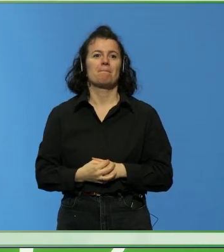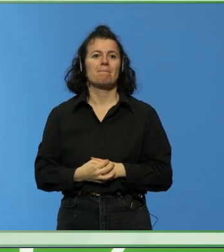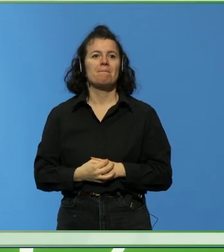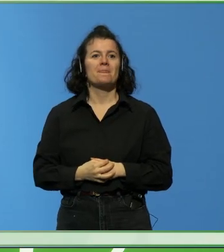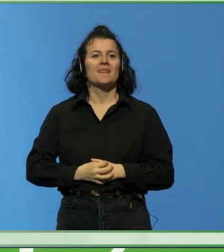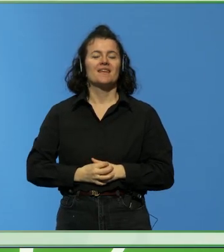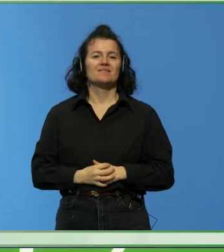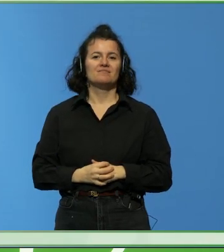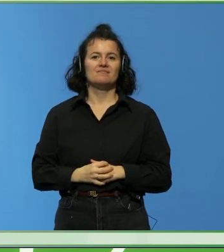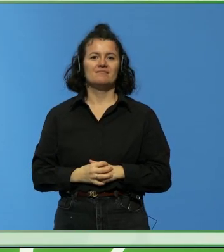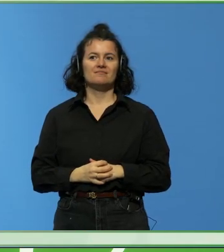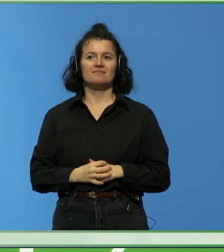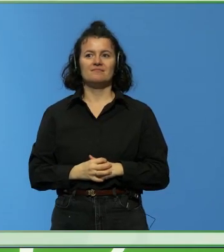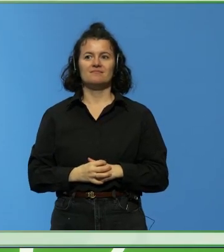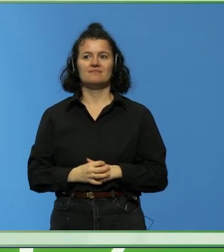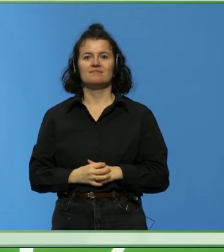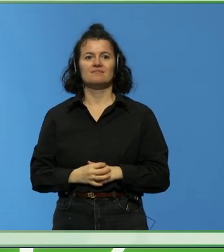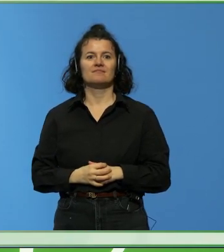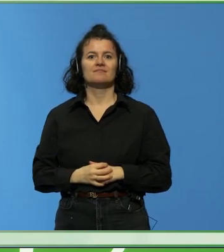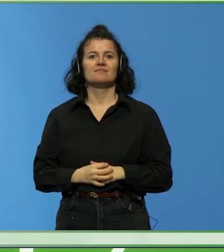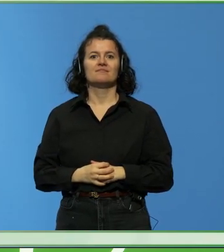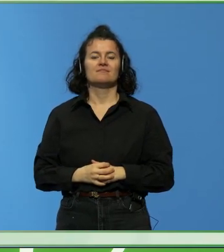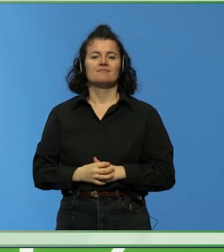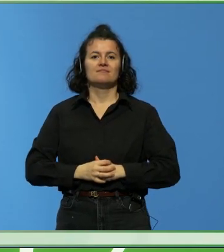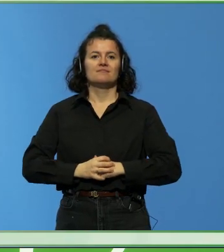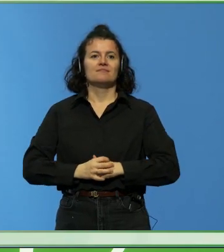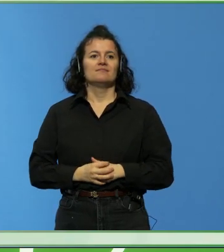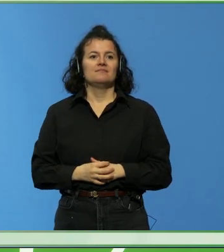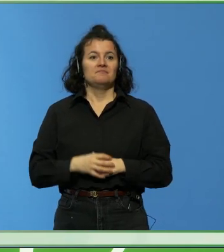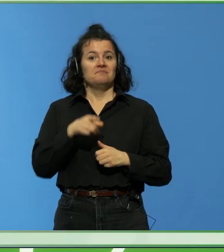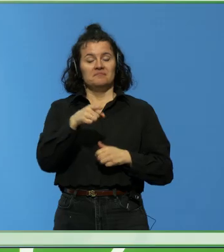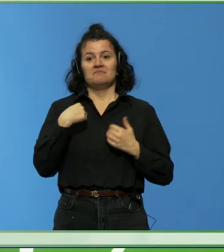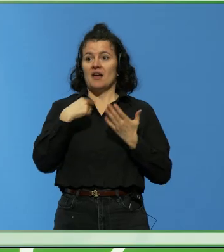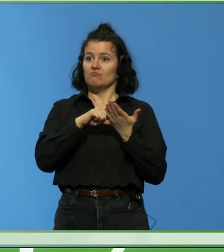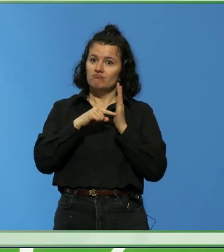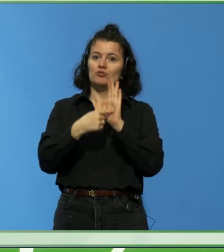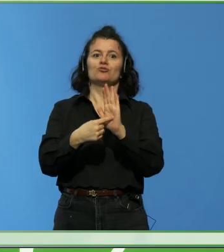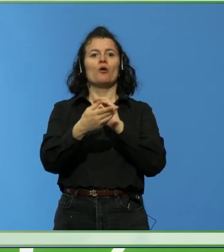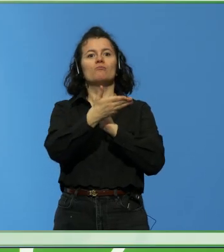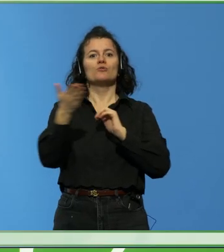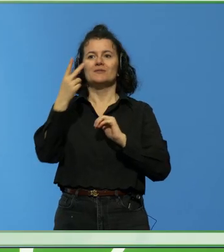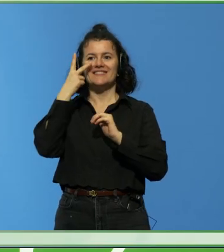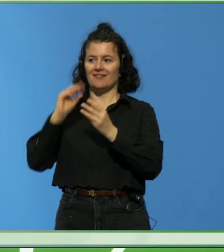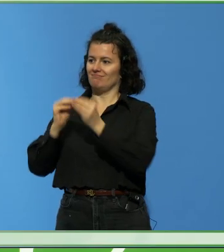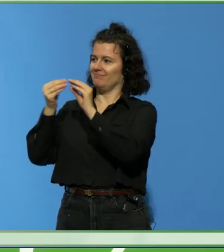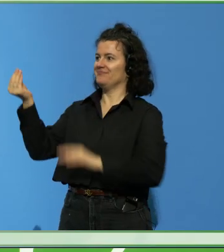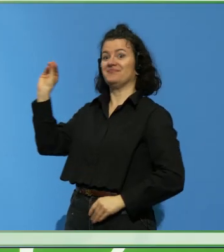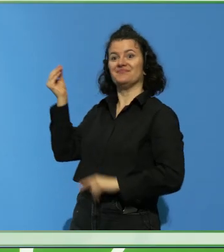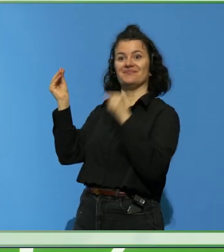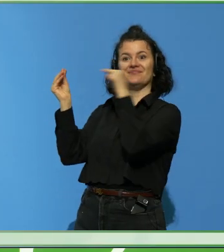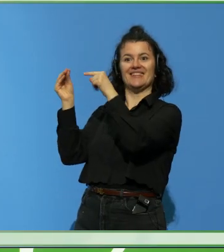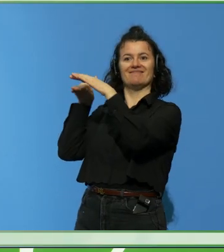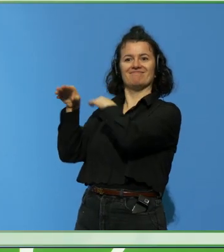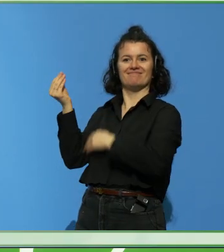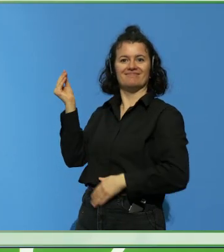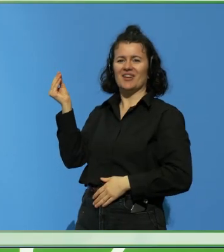about a tool or some kind of physically visible solution, but it's mostly about our recognition.